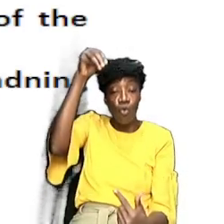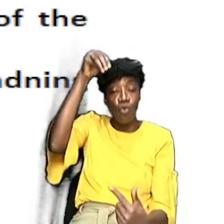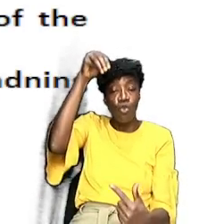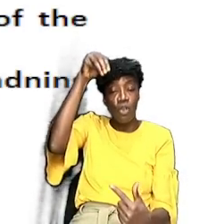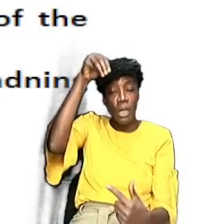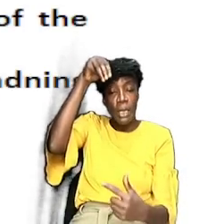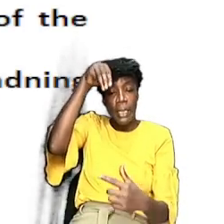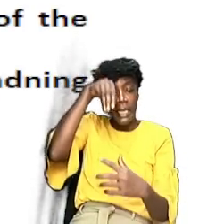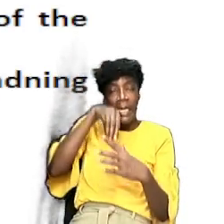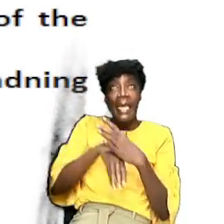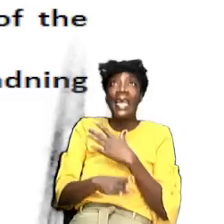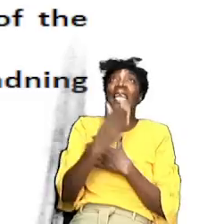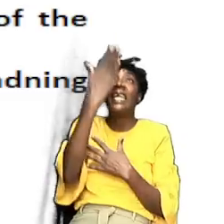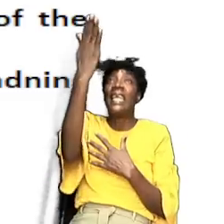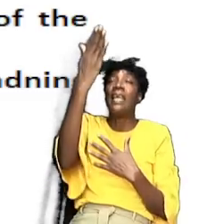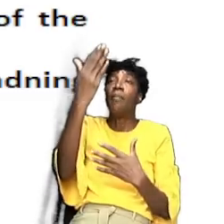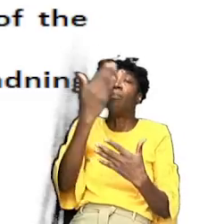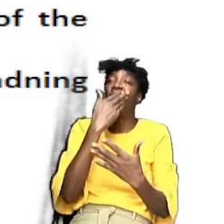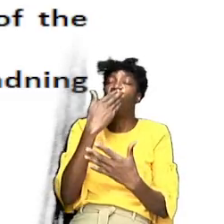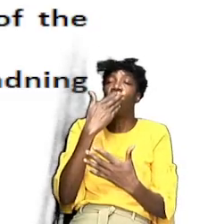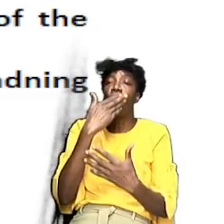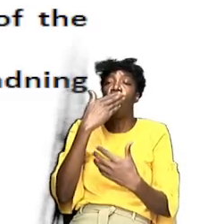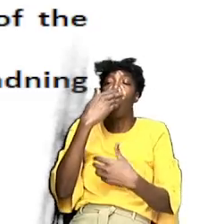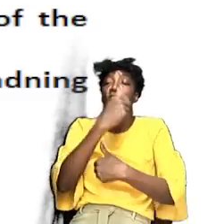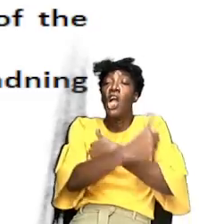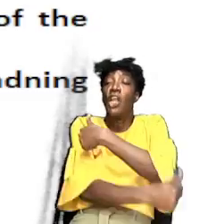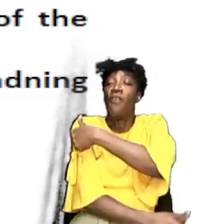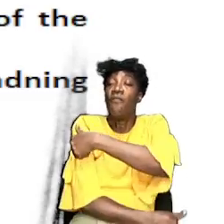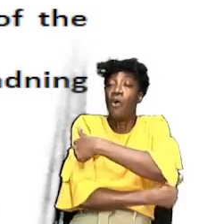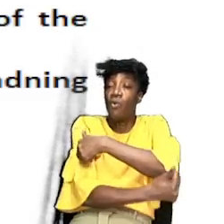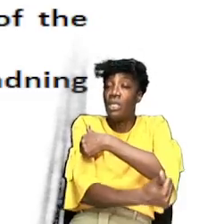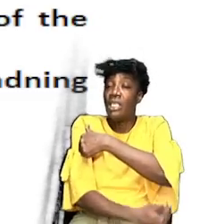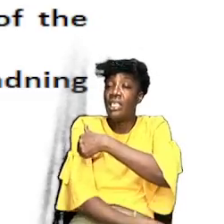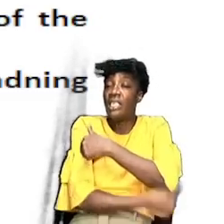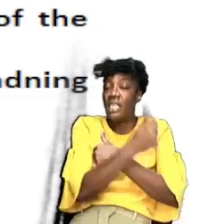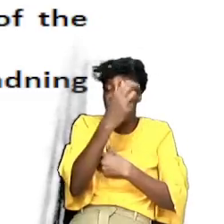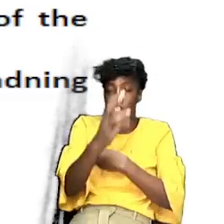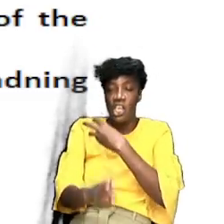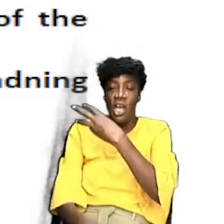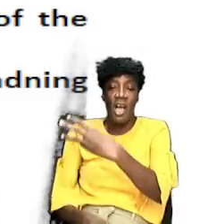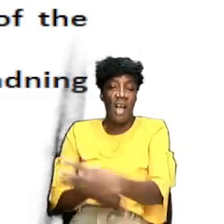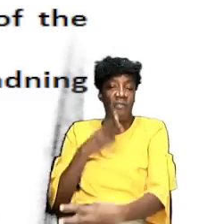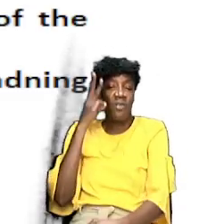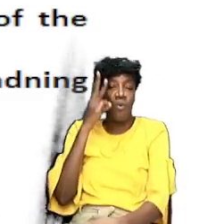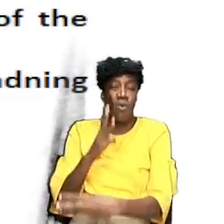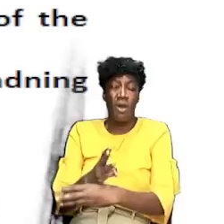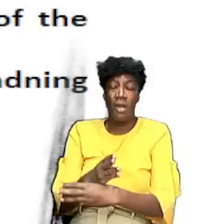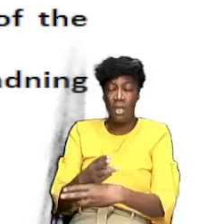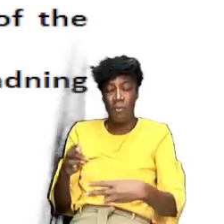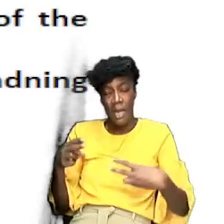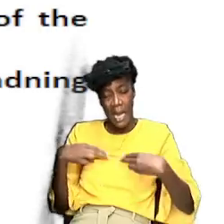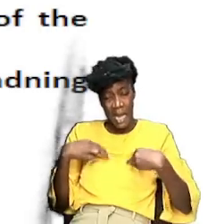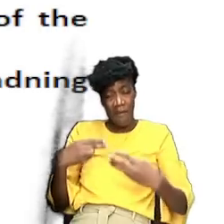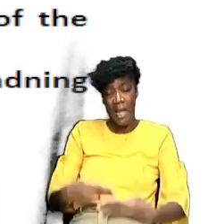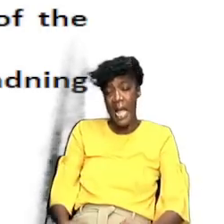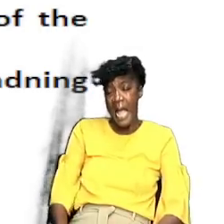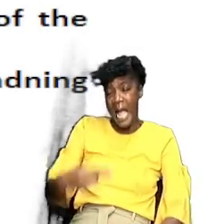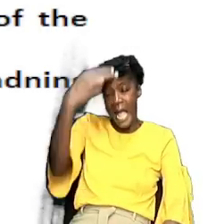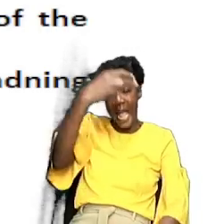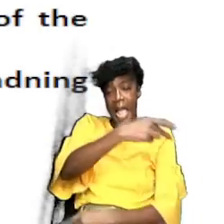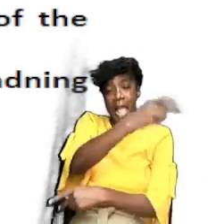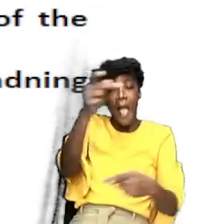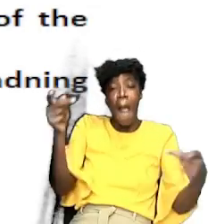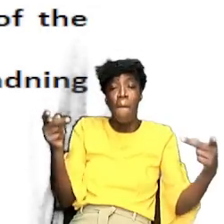the foundation of the world. Praise God. So we see we have some very high position as a child of